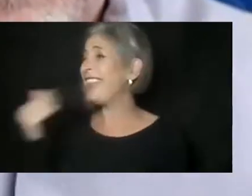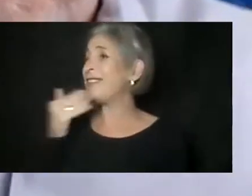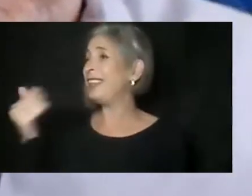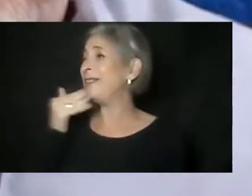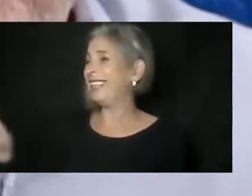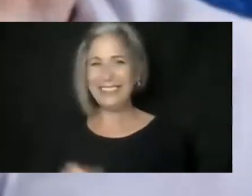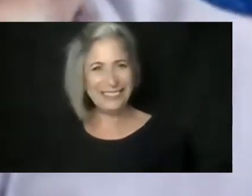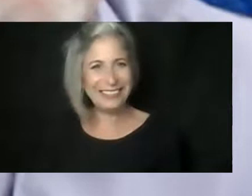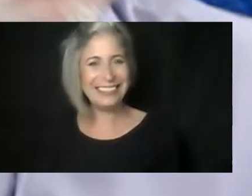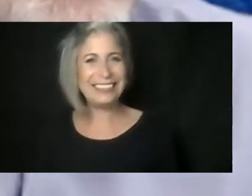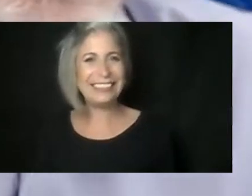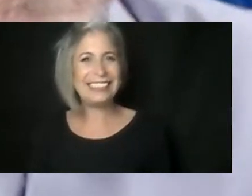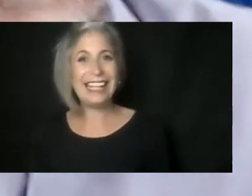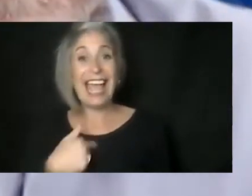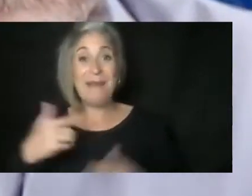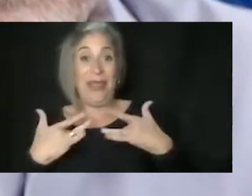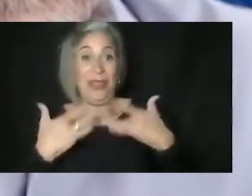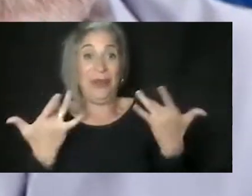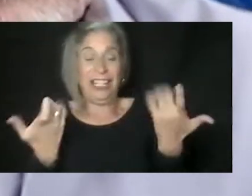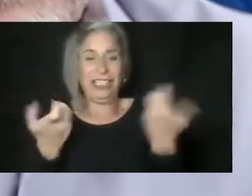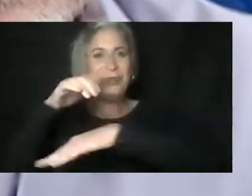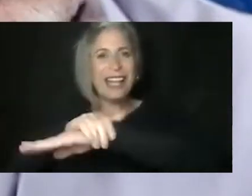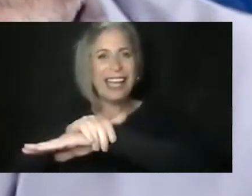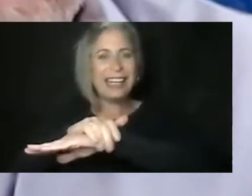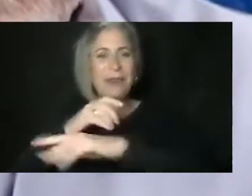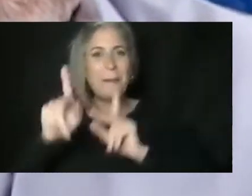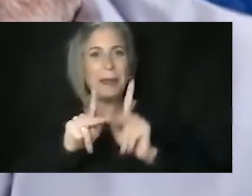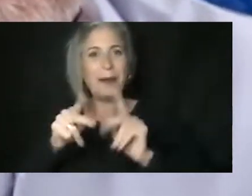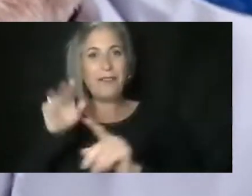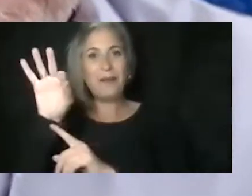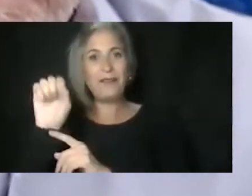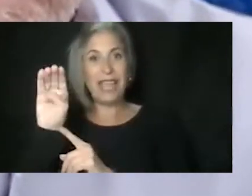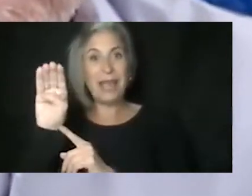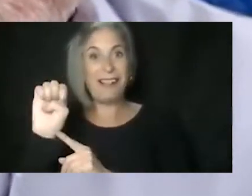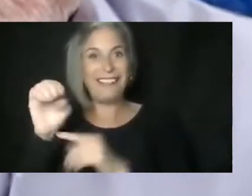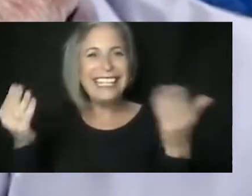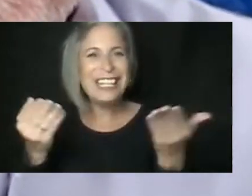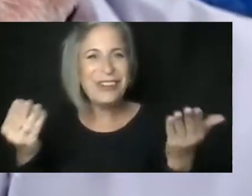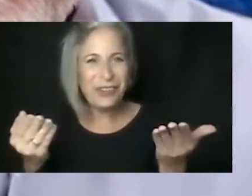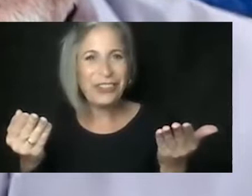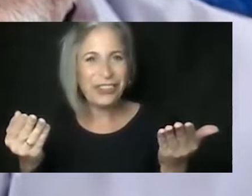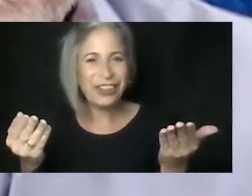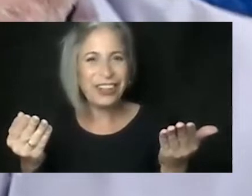you. I'm thrilled tonight that we have the folks from Fable here. And